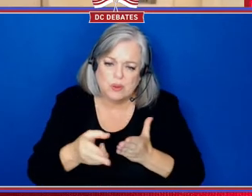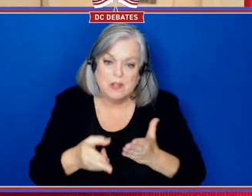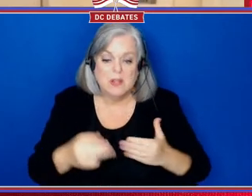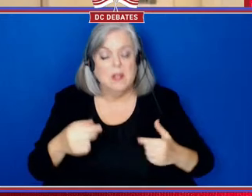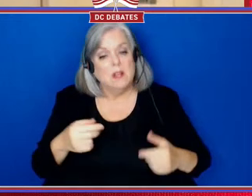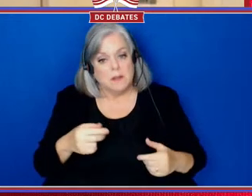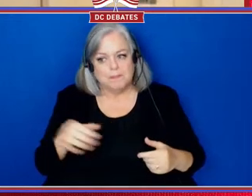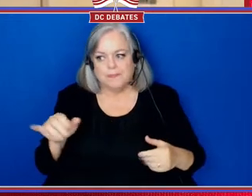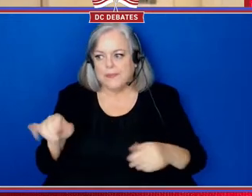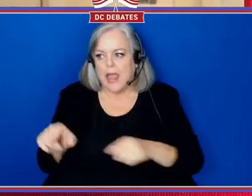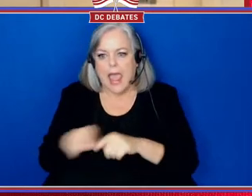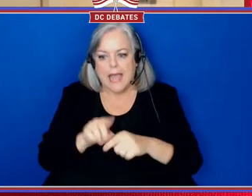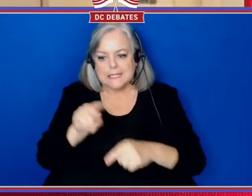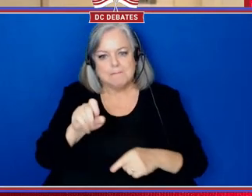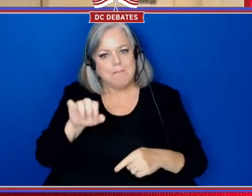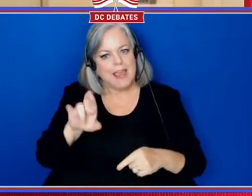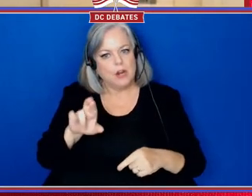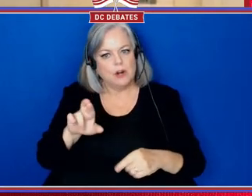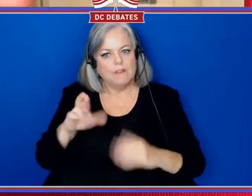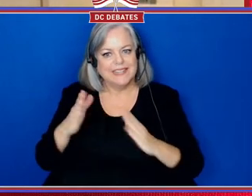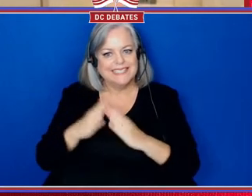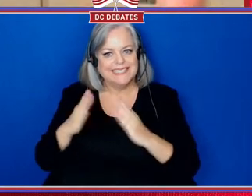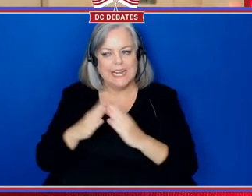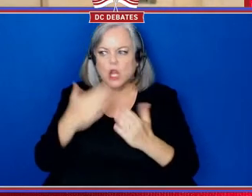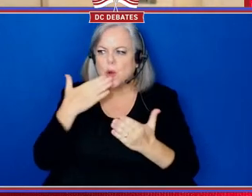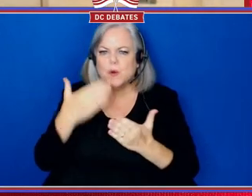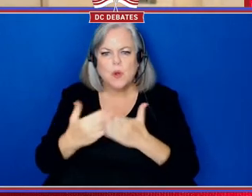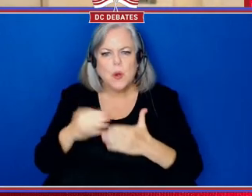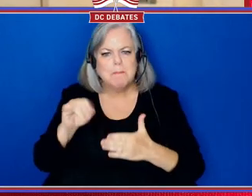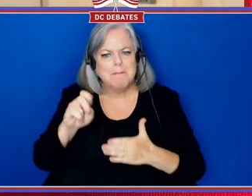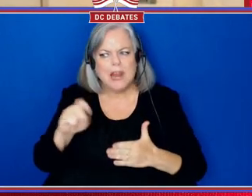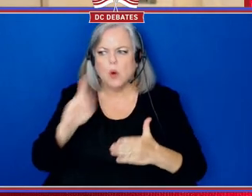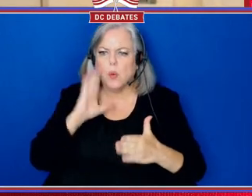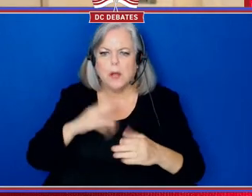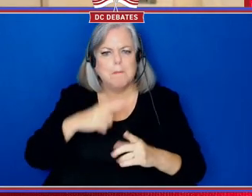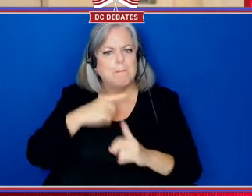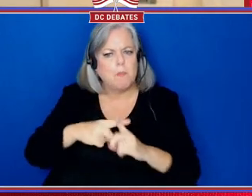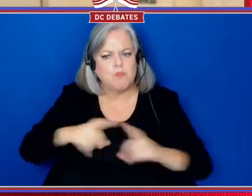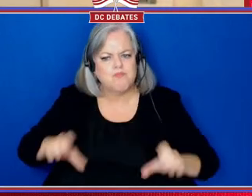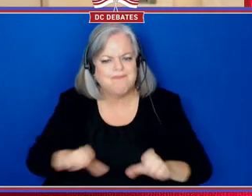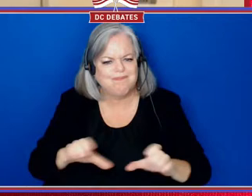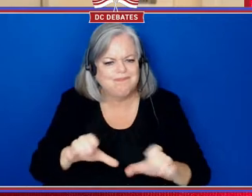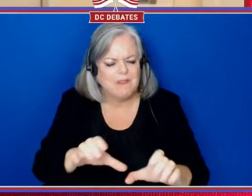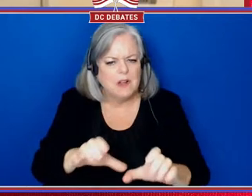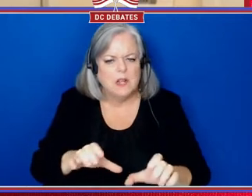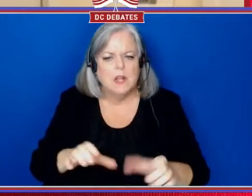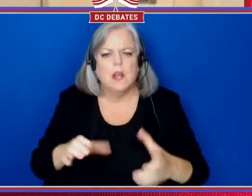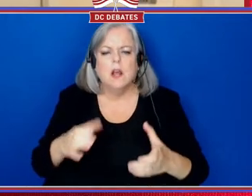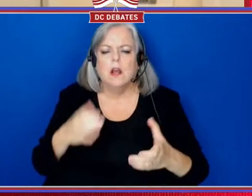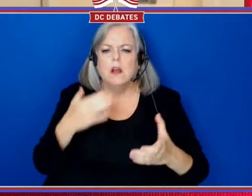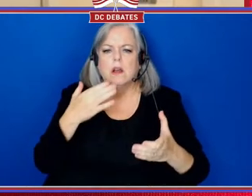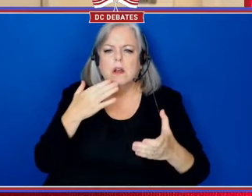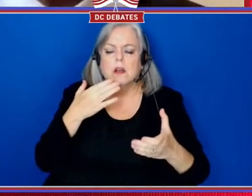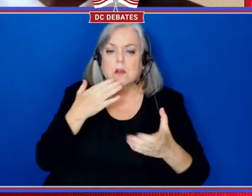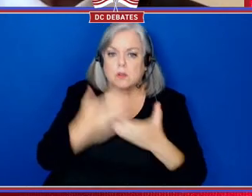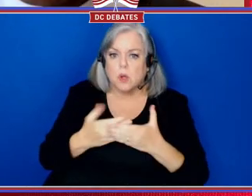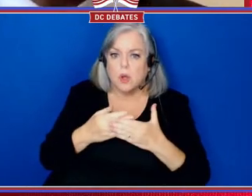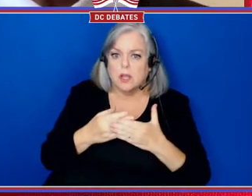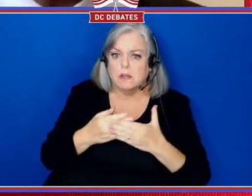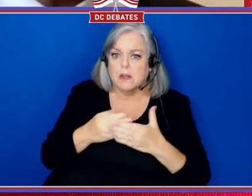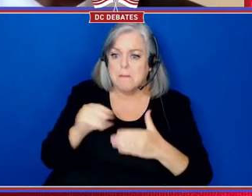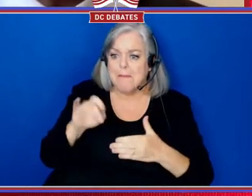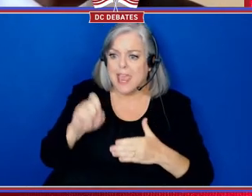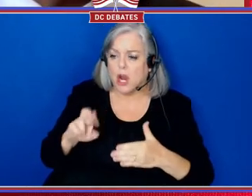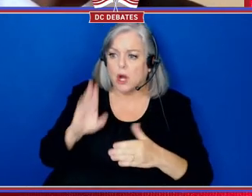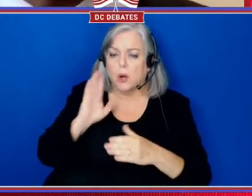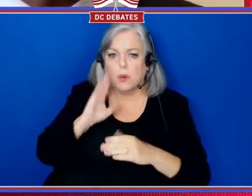mayor will be proactive. A good mayor will also answer your questions directly. A good mayor won't be evasive when he or she is